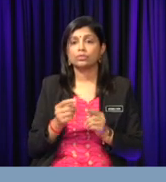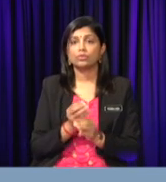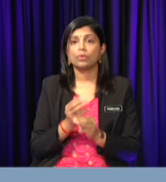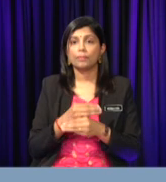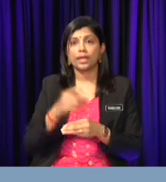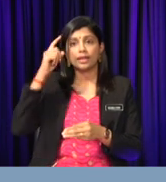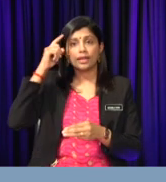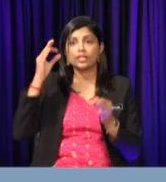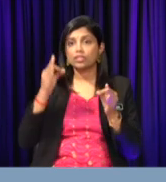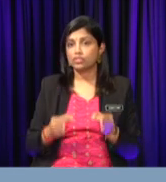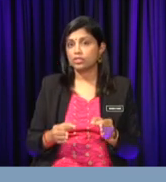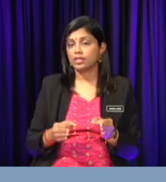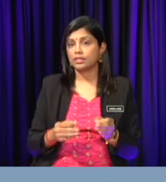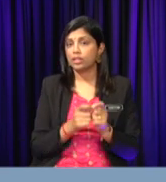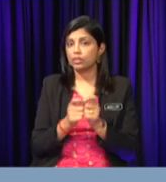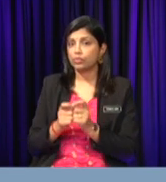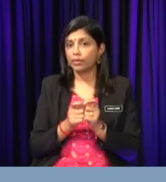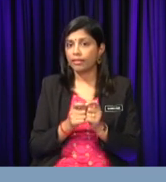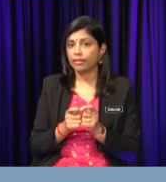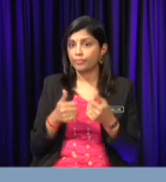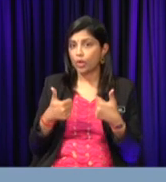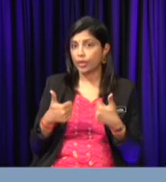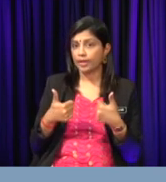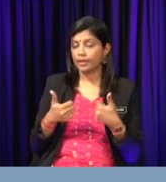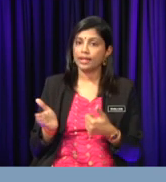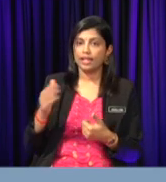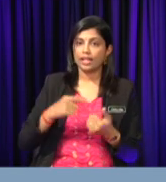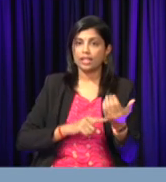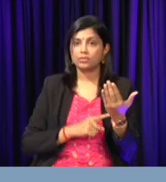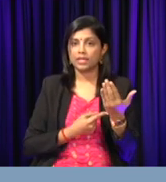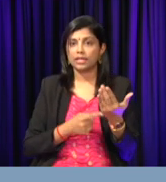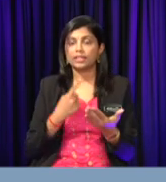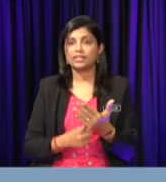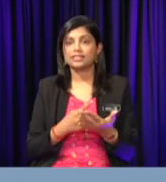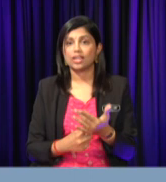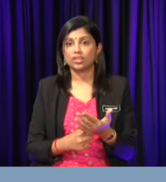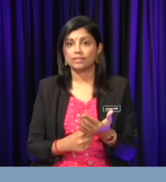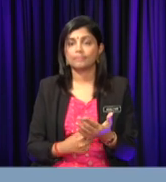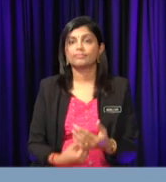together. All right? Let's begin with the discussion task.